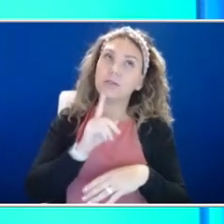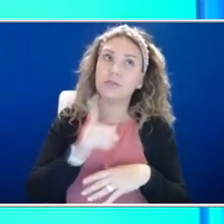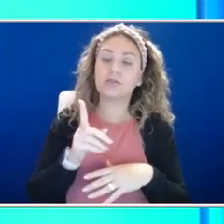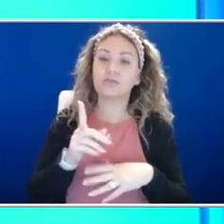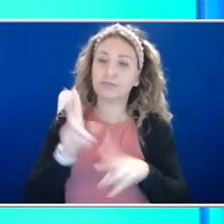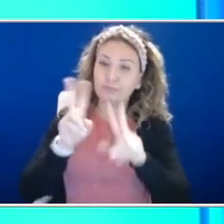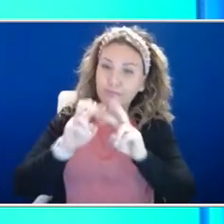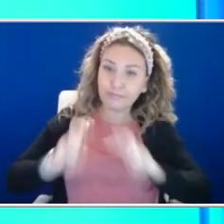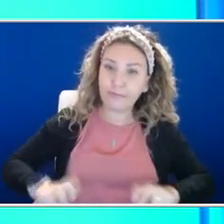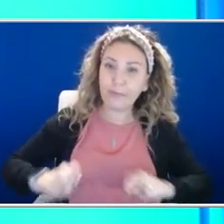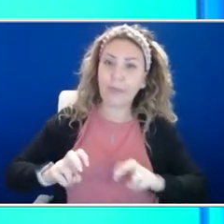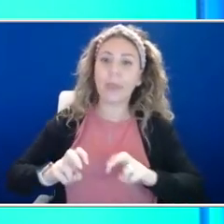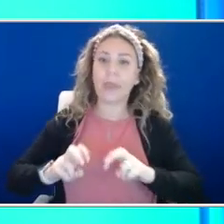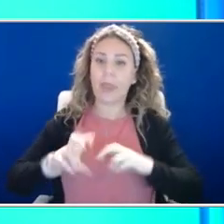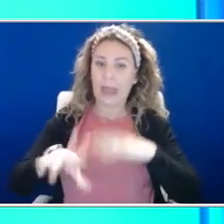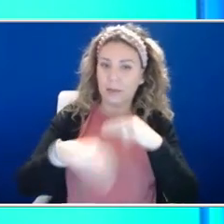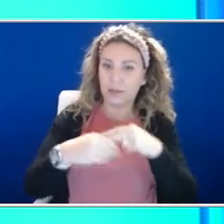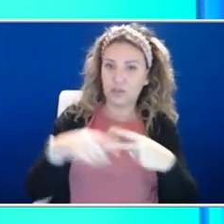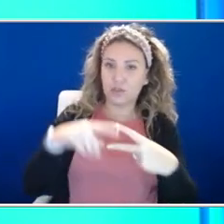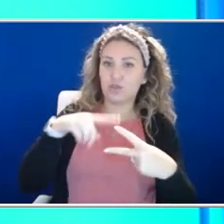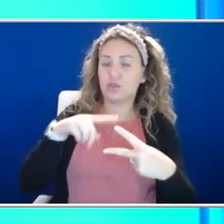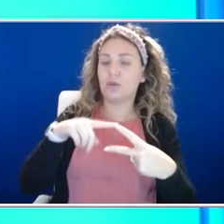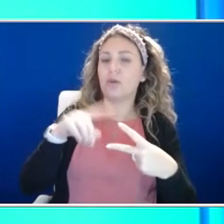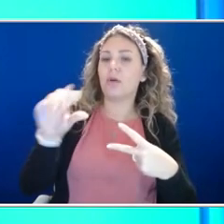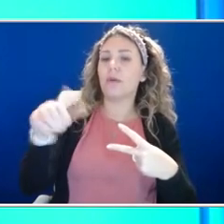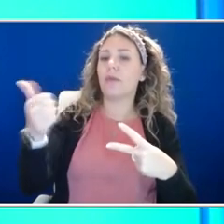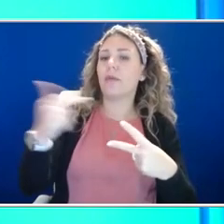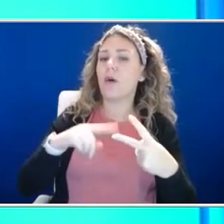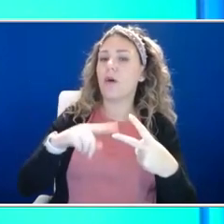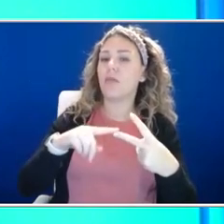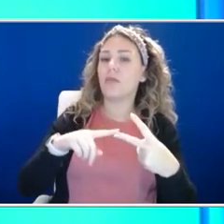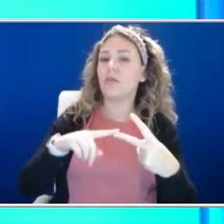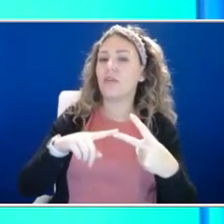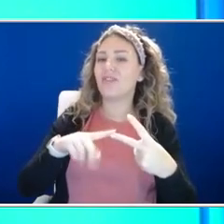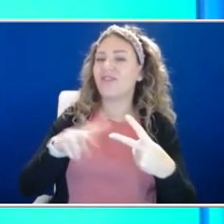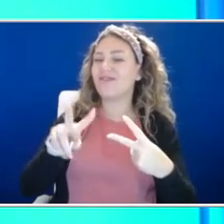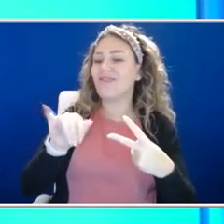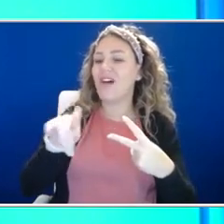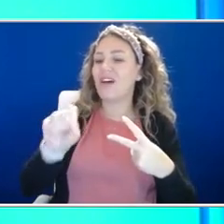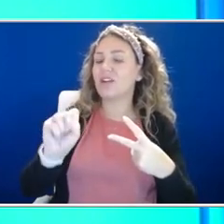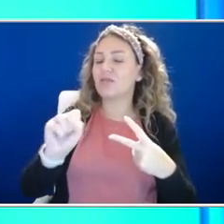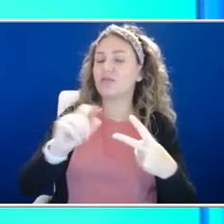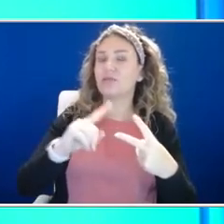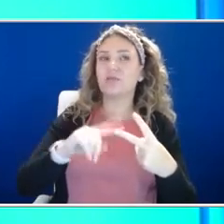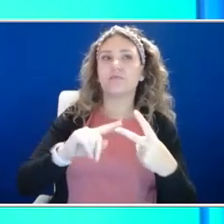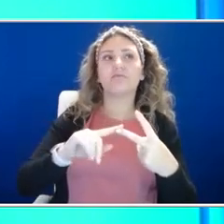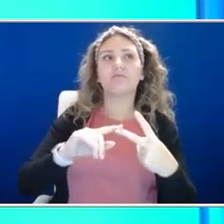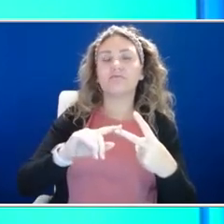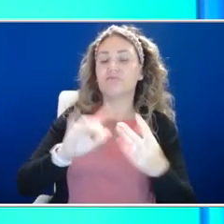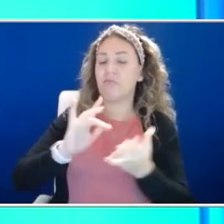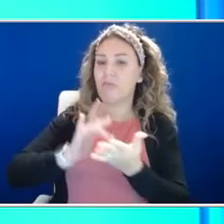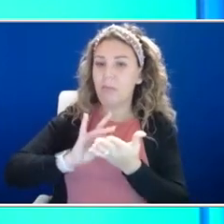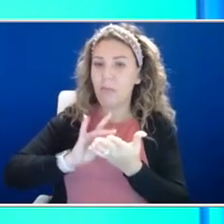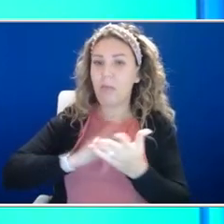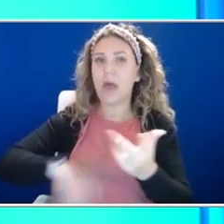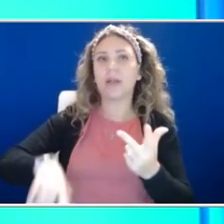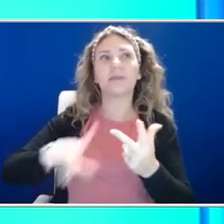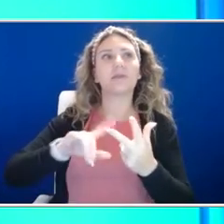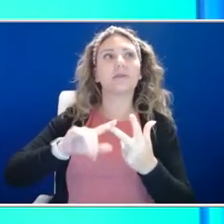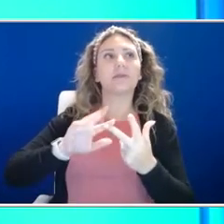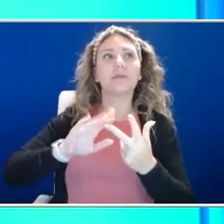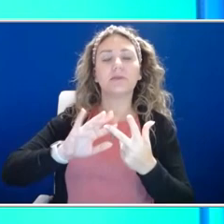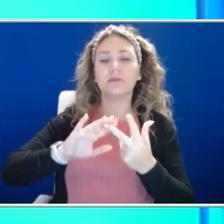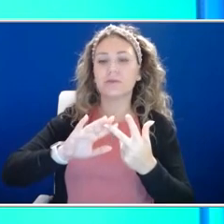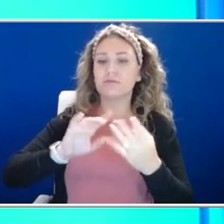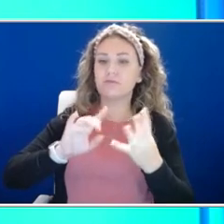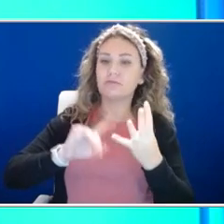serum creatinine, it's also looking at all the other labs, all the vital signs. medications that the patient's taking, and also